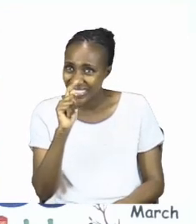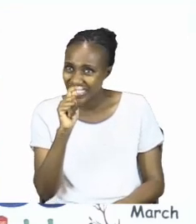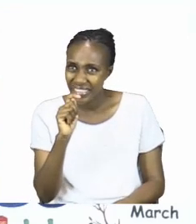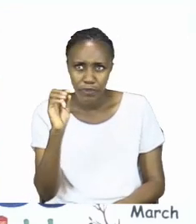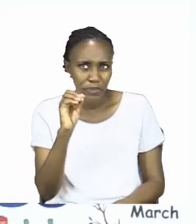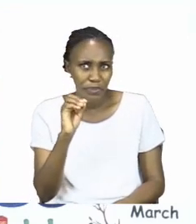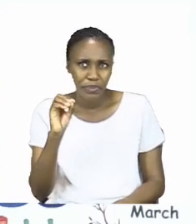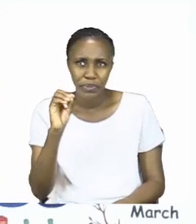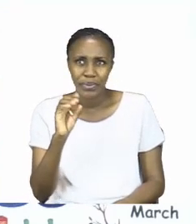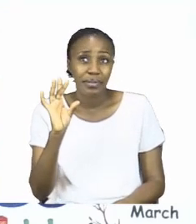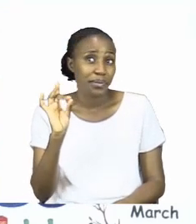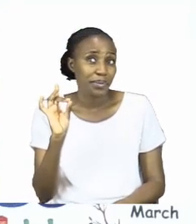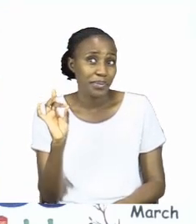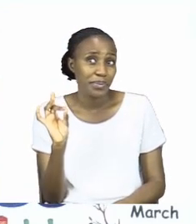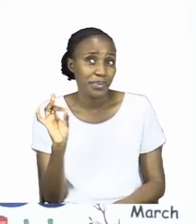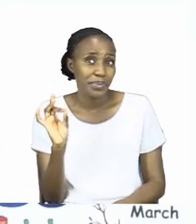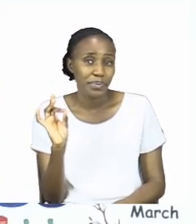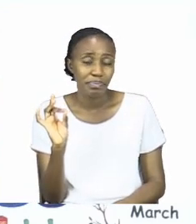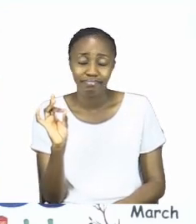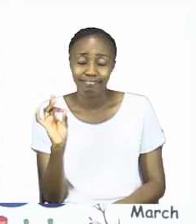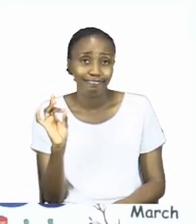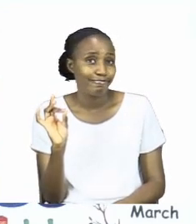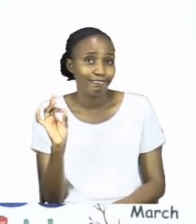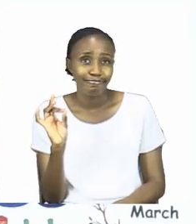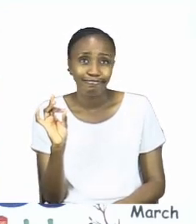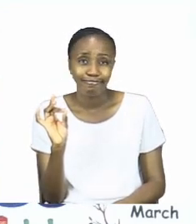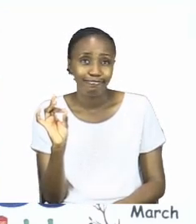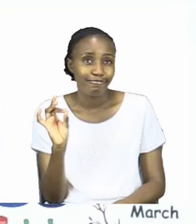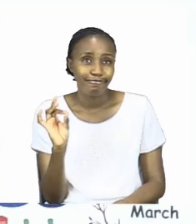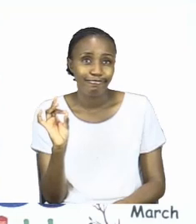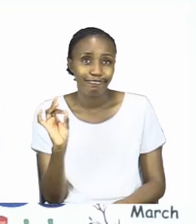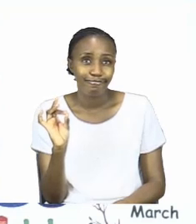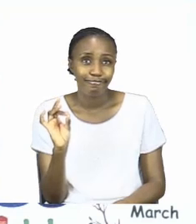that start with 8 for Mr. Tens? No.